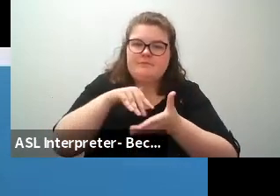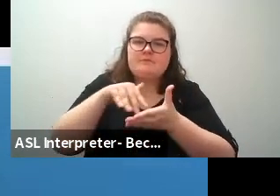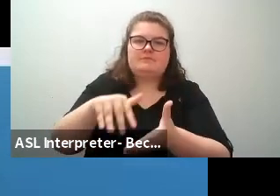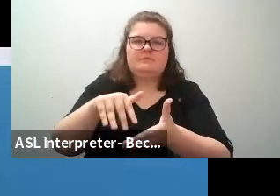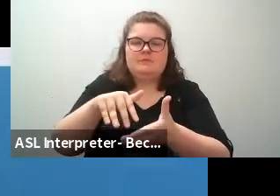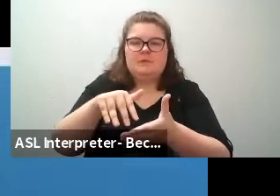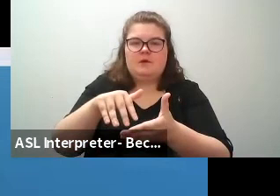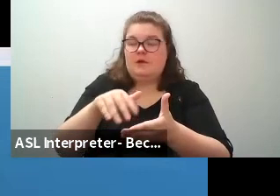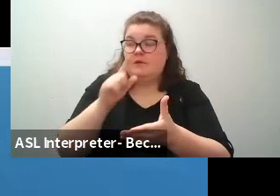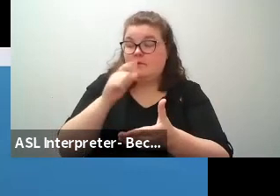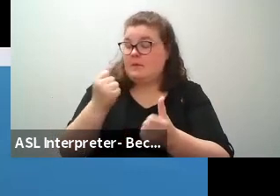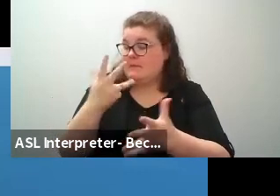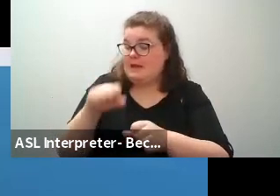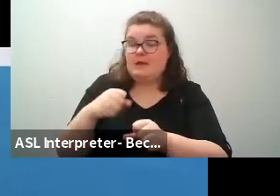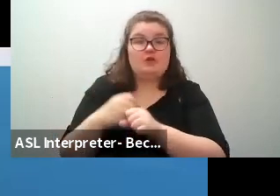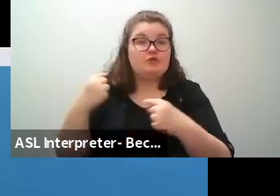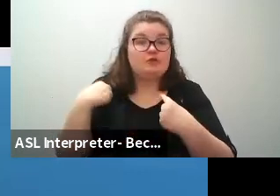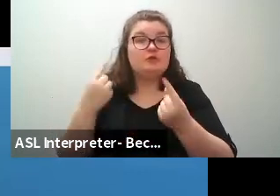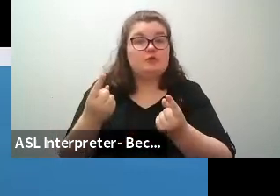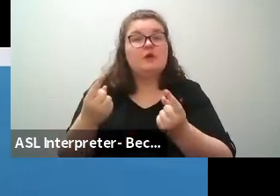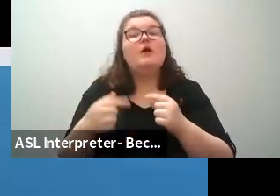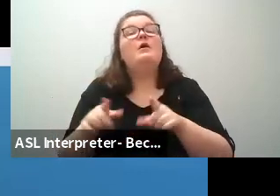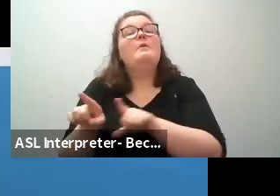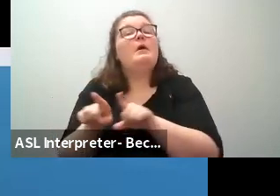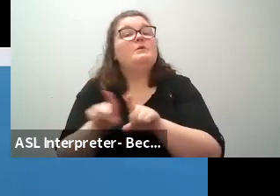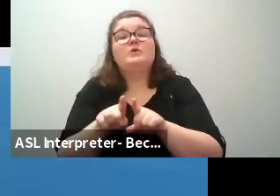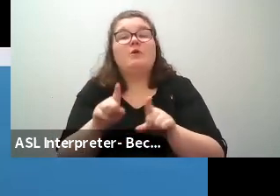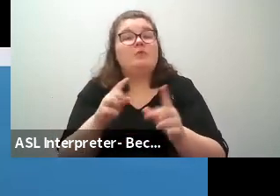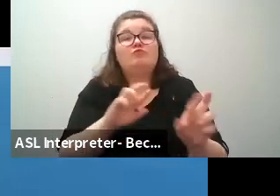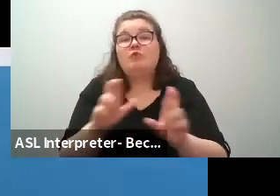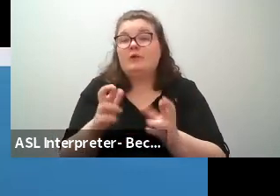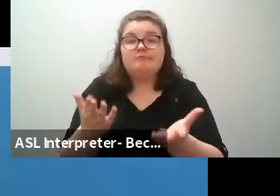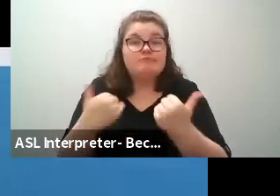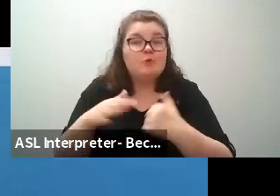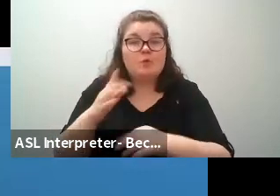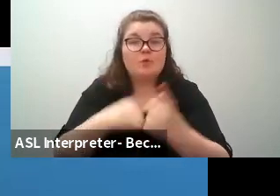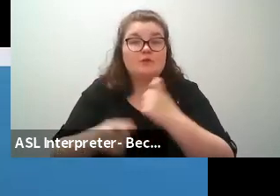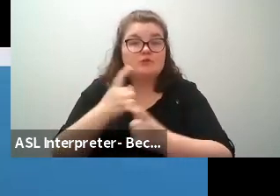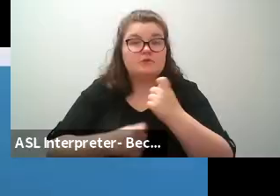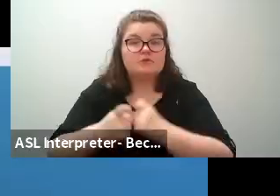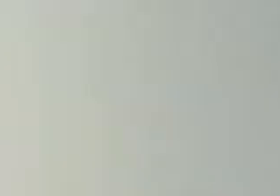work over a number of years. And I'm happy to answer any questions. Thank you.